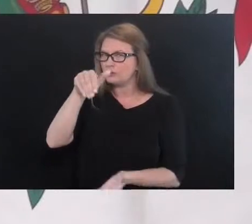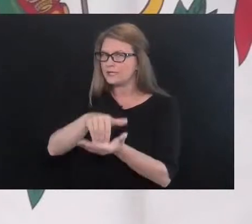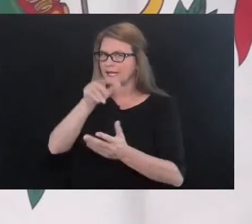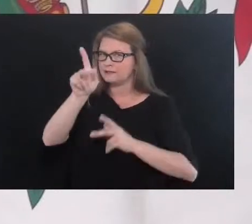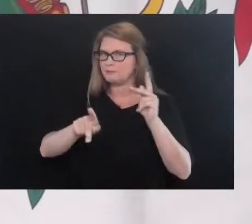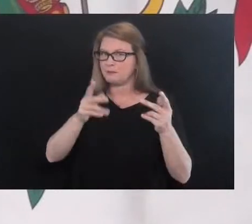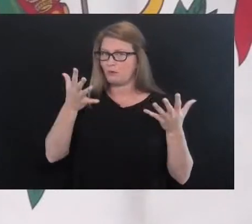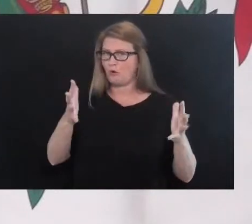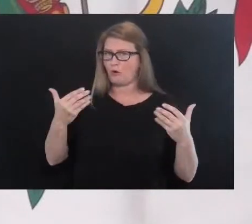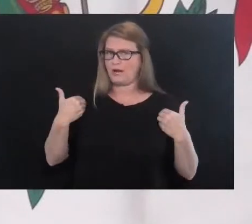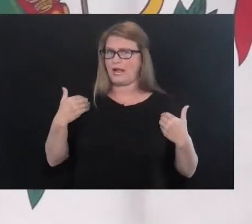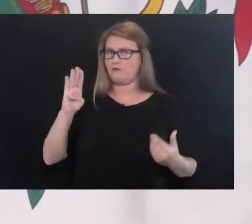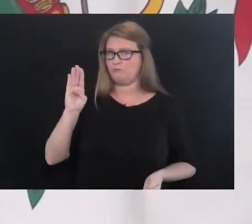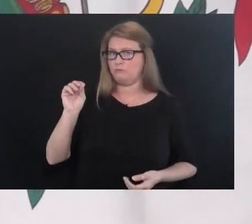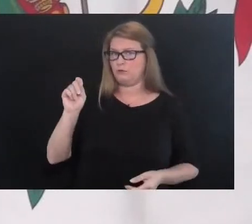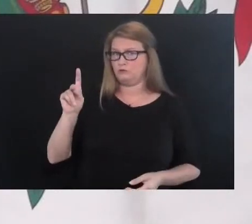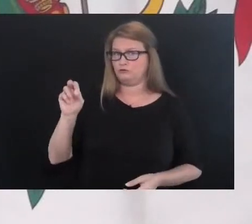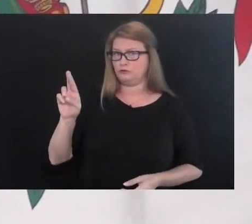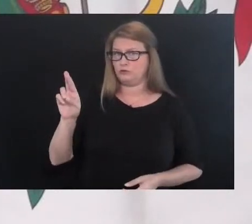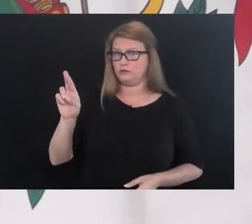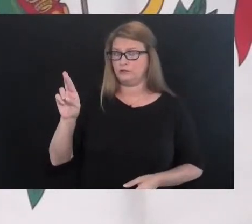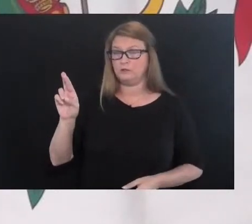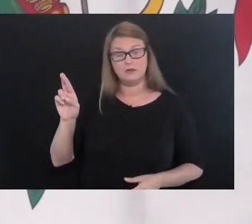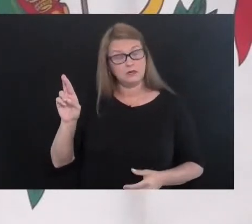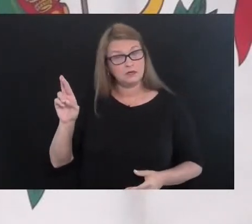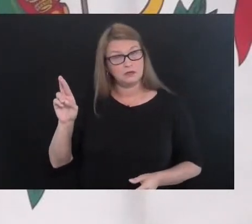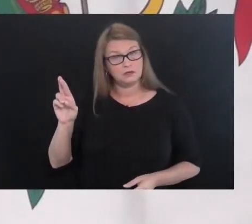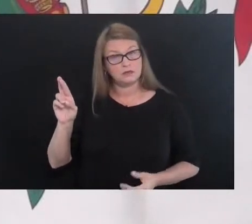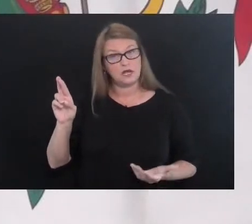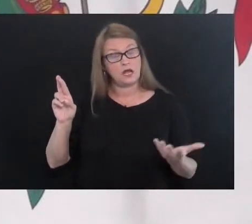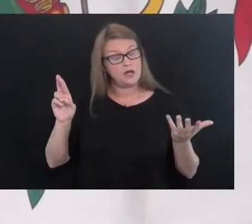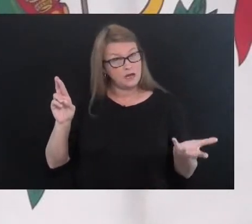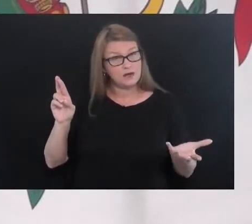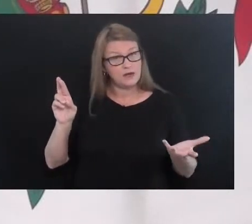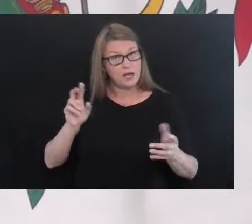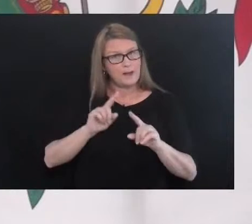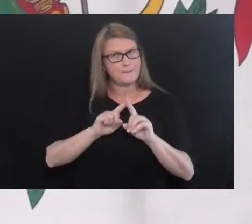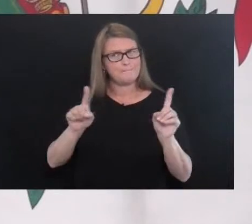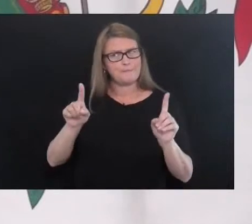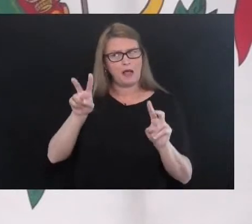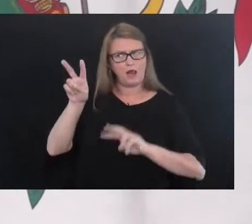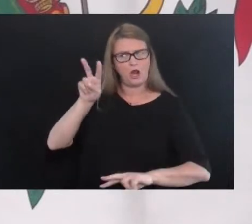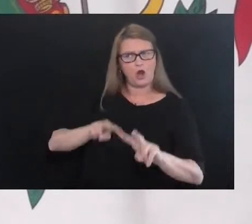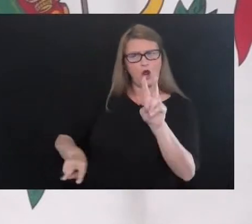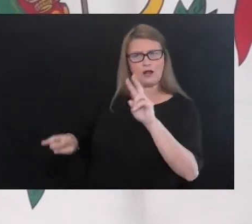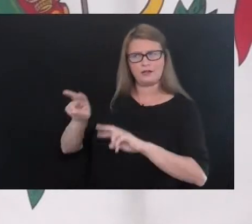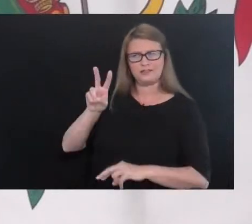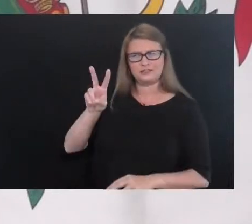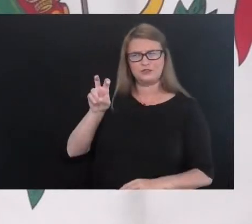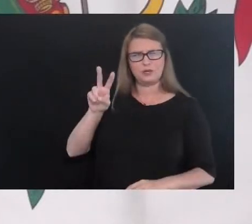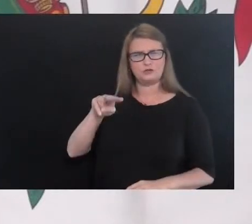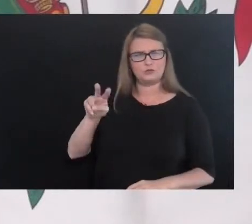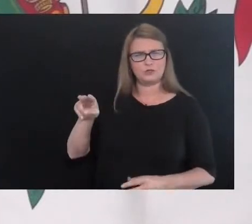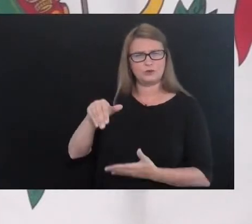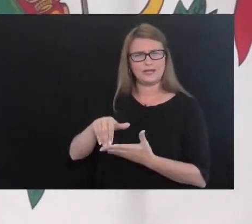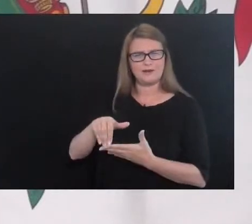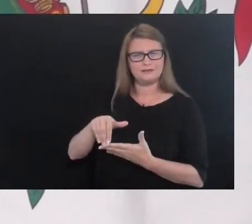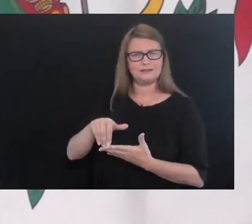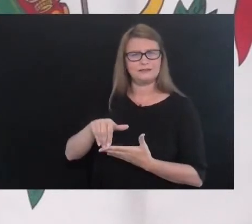222,000 have received that. But you know what? If you step back from it and just think, of the